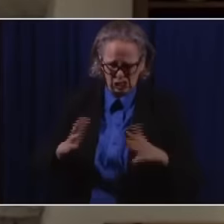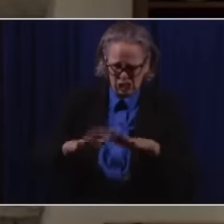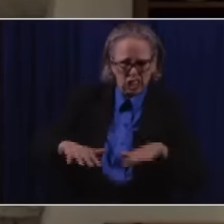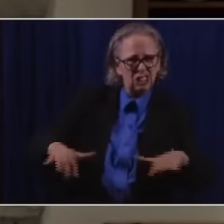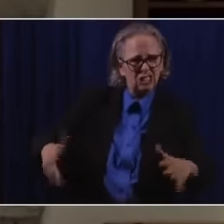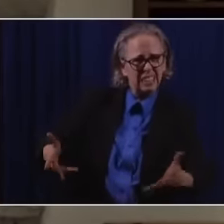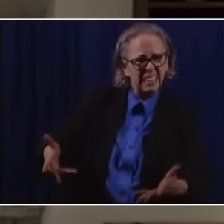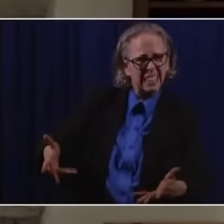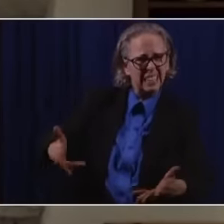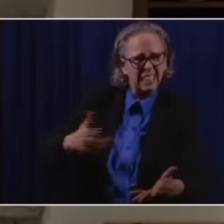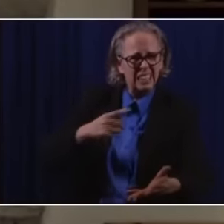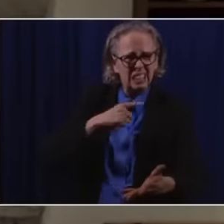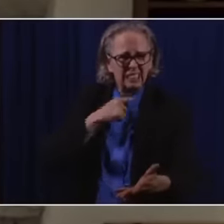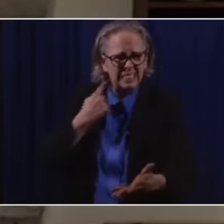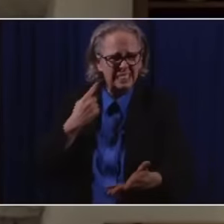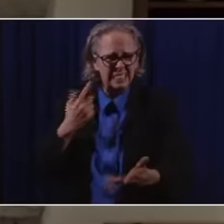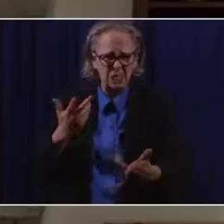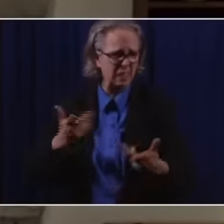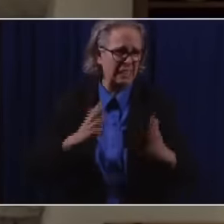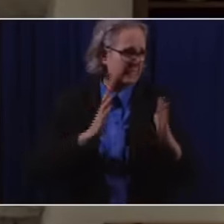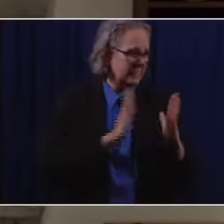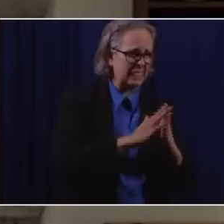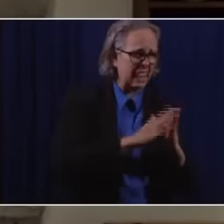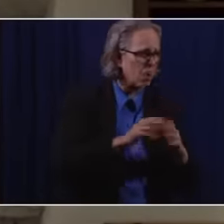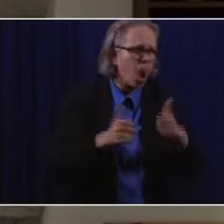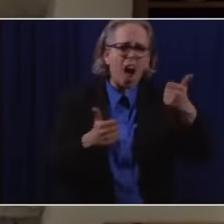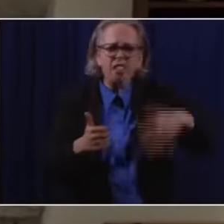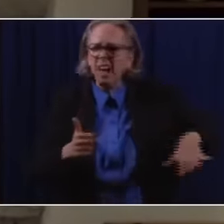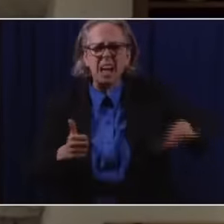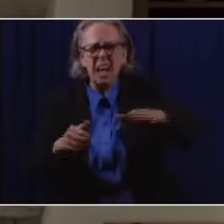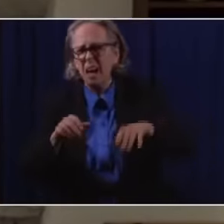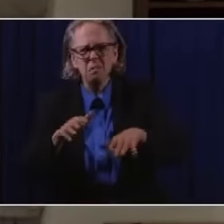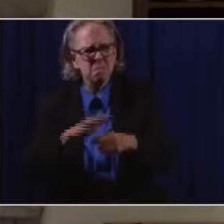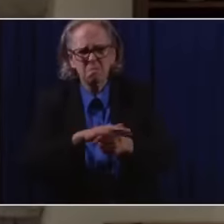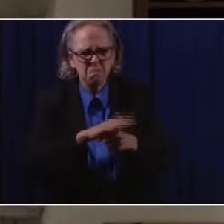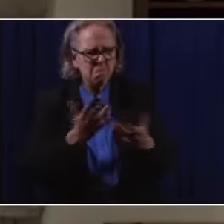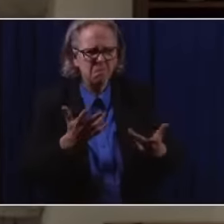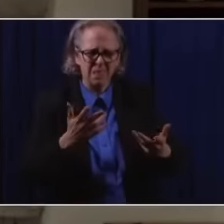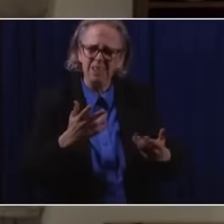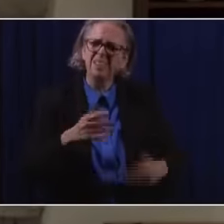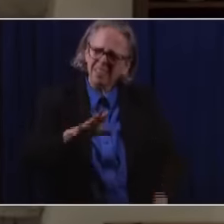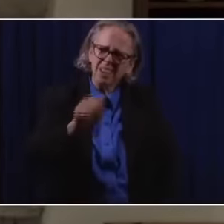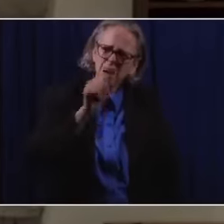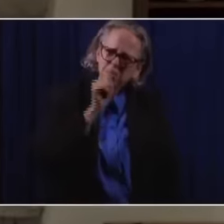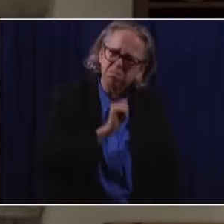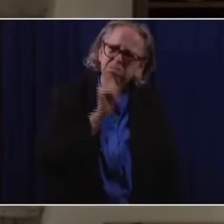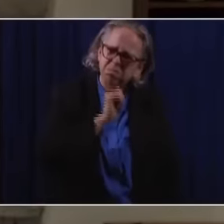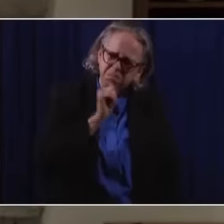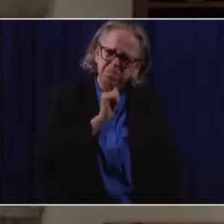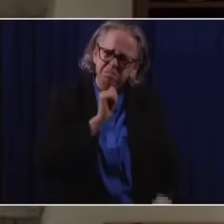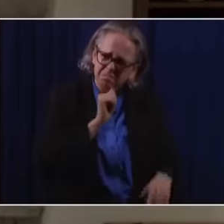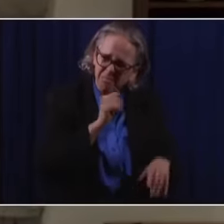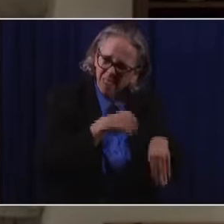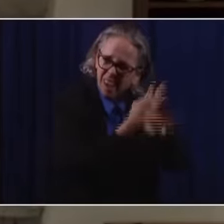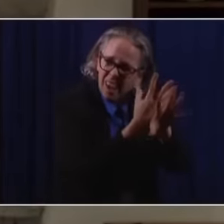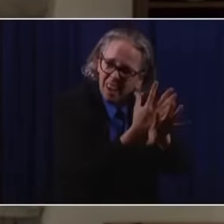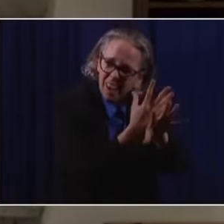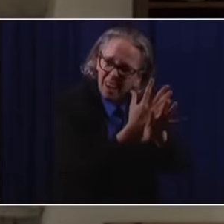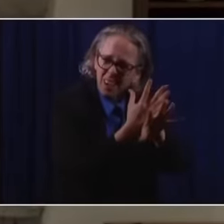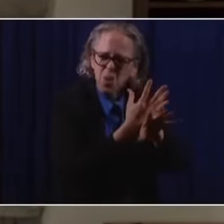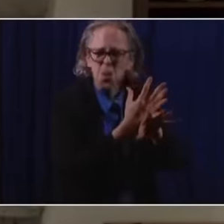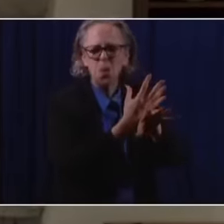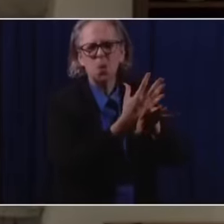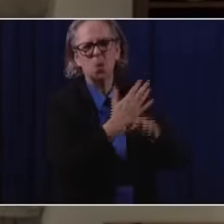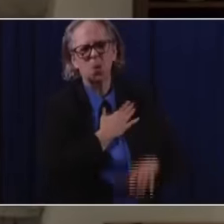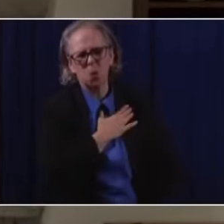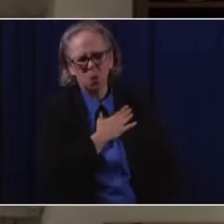places who are totally remote. And if we can't get control of this, these